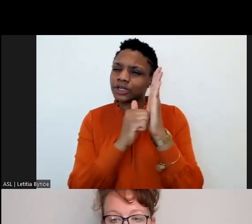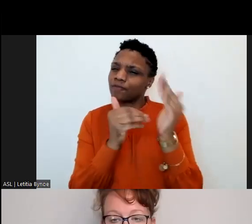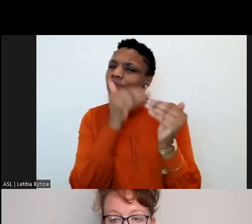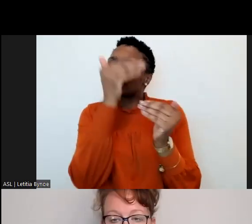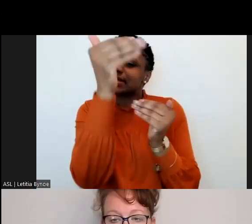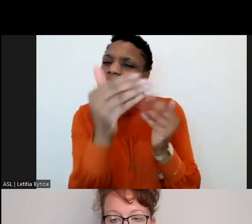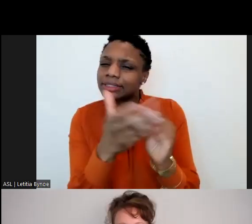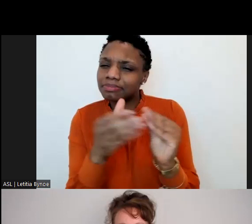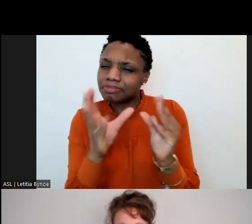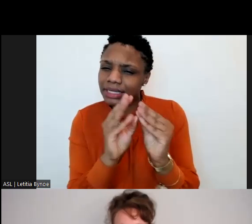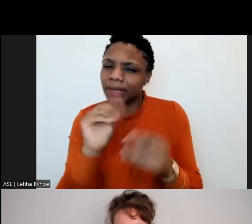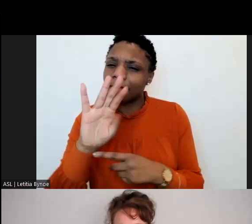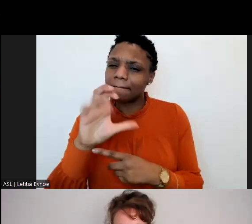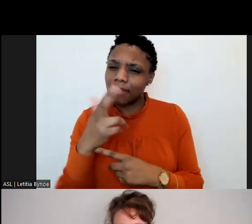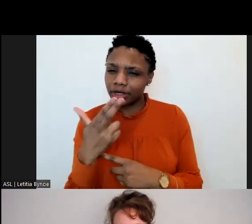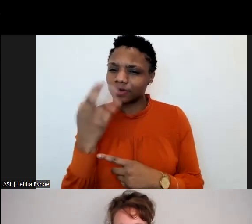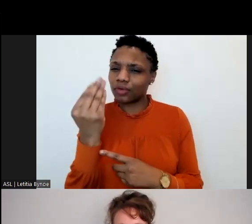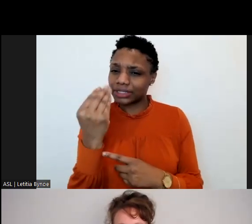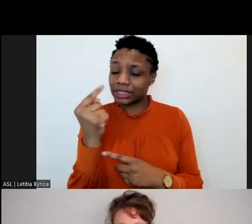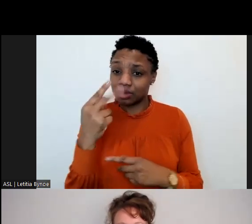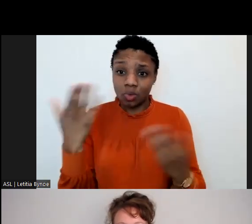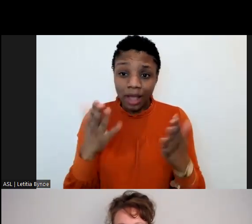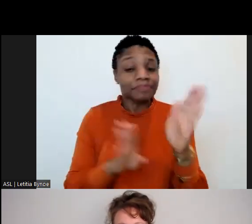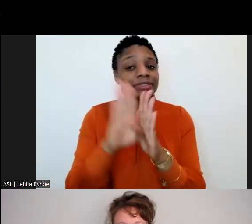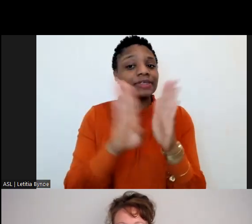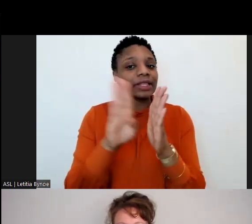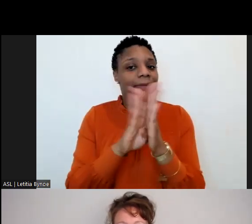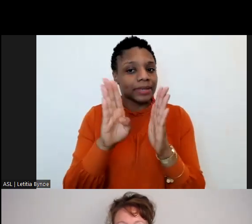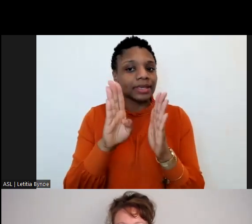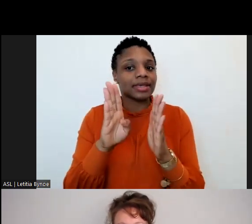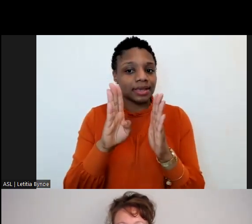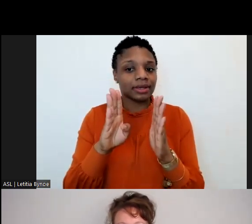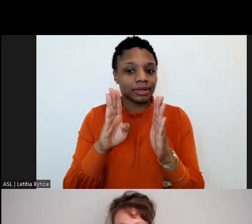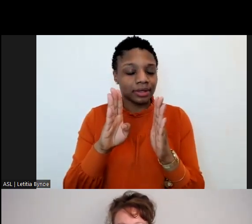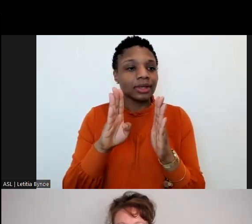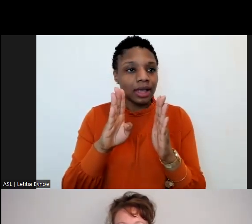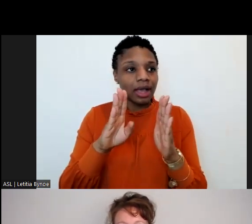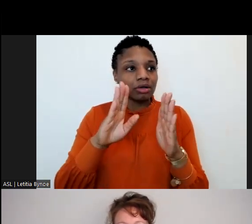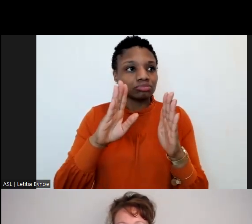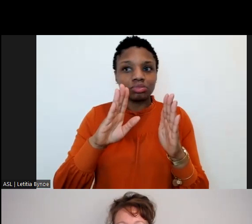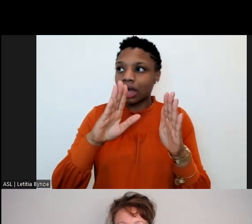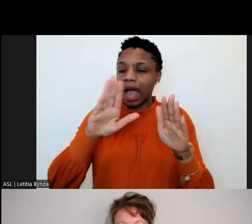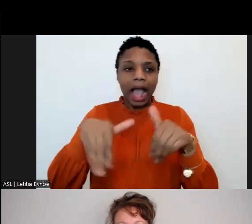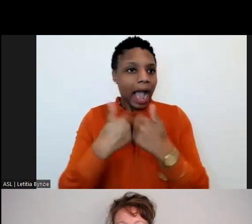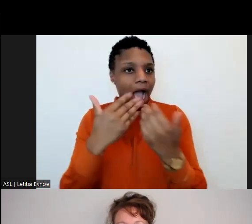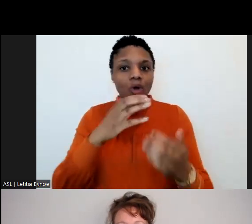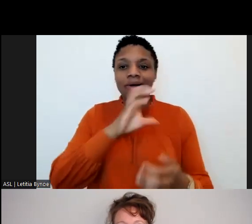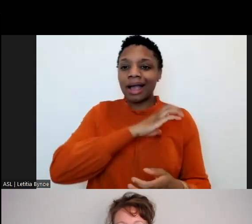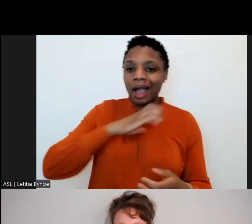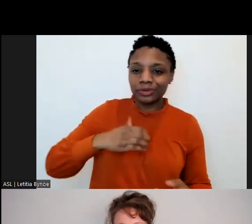we can fit it in, is developing those mechanisms for participation from the council members to sort